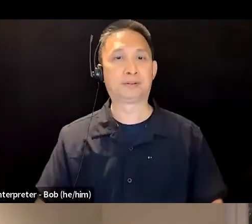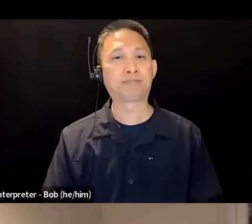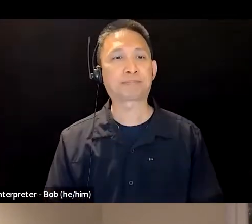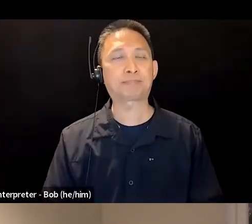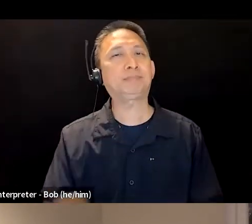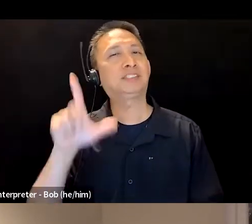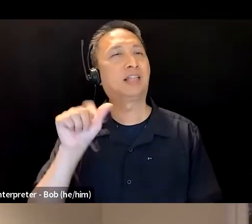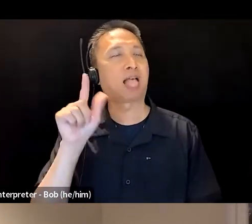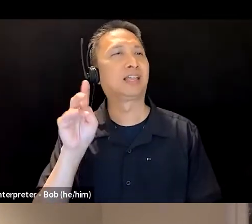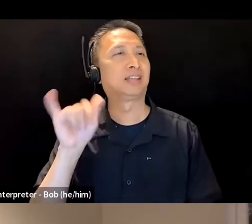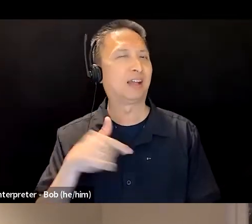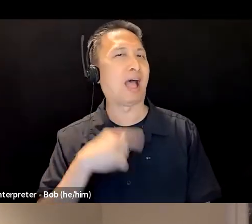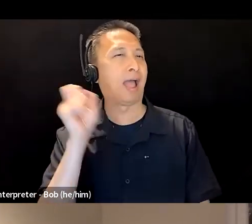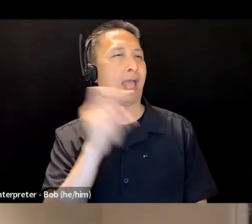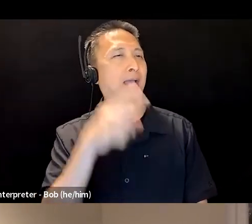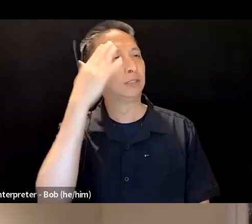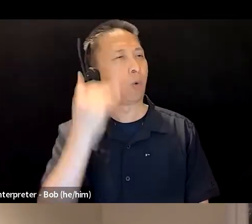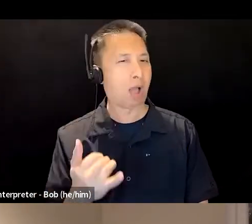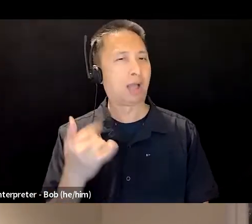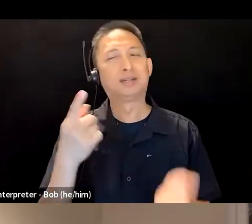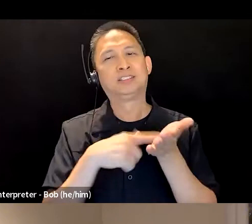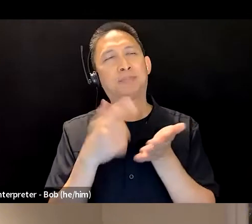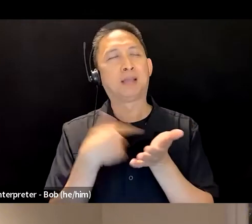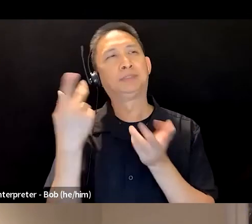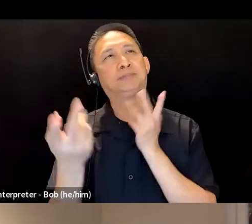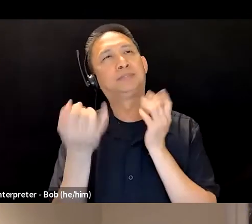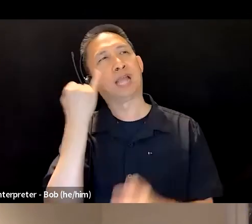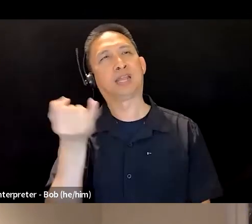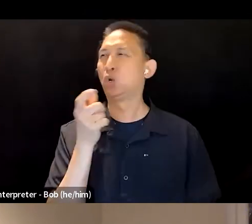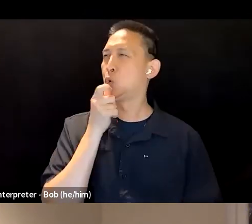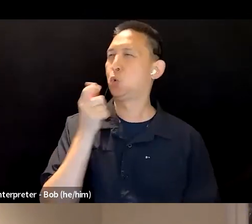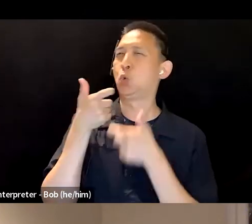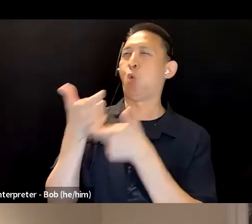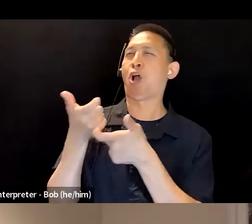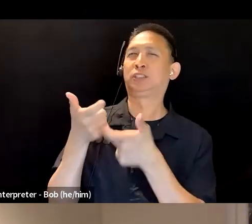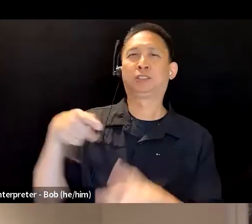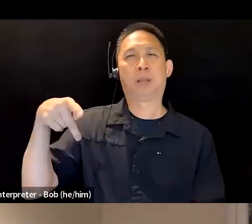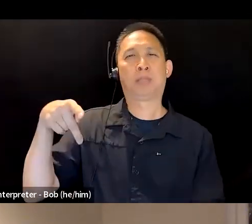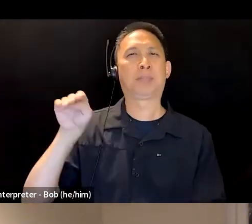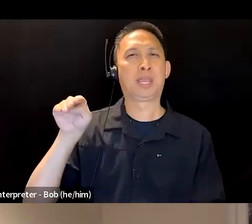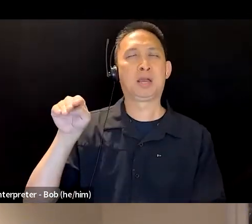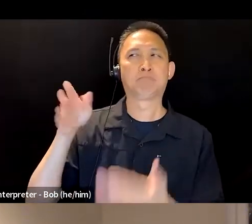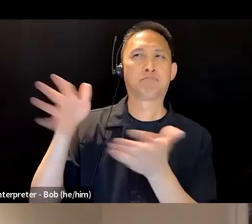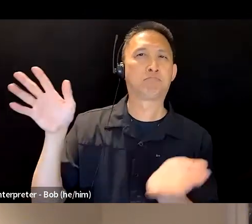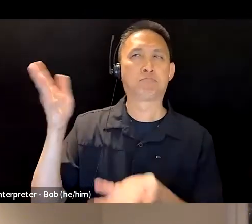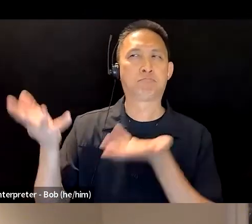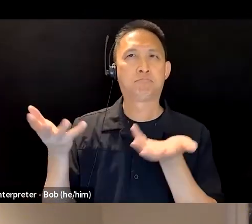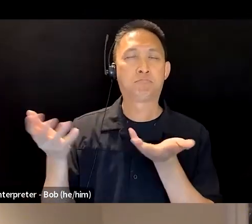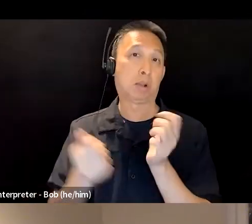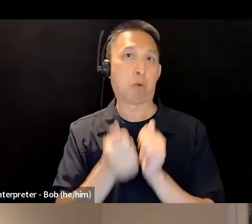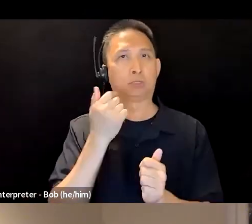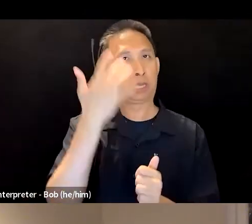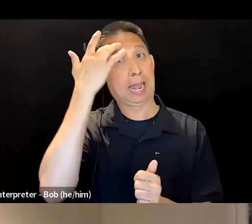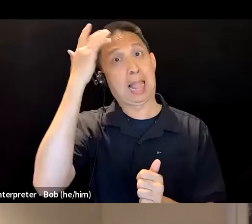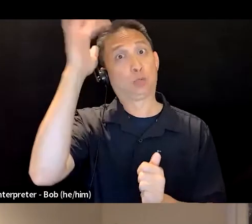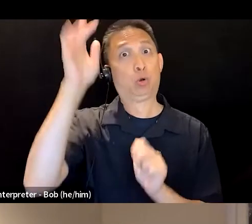No, but I asked that question only because, I mean, there is a view of who watches public media in terms of there's an expectation that it's mostly intellectuals, it's